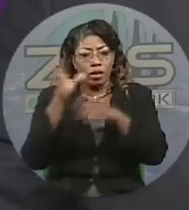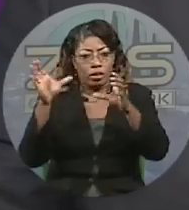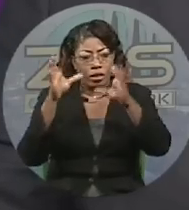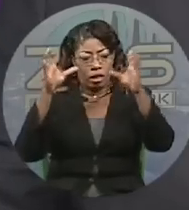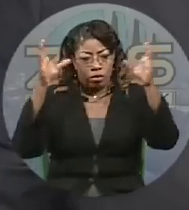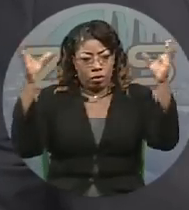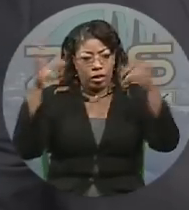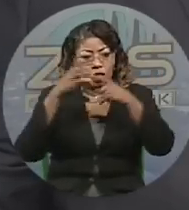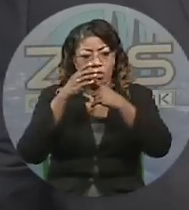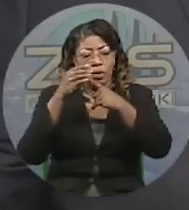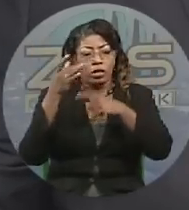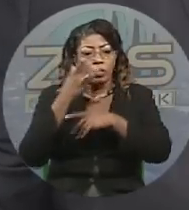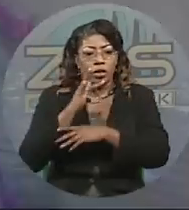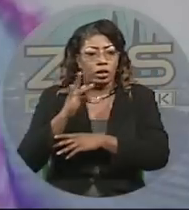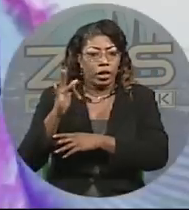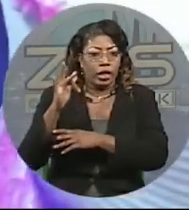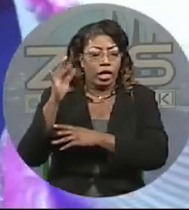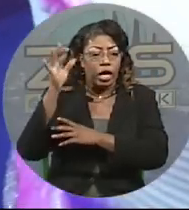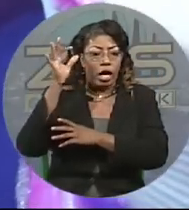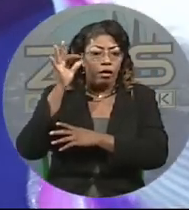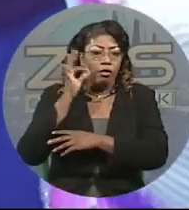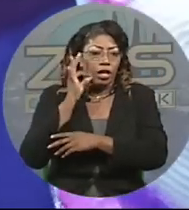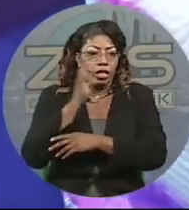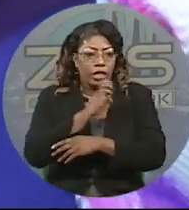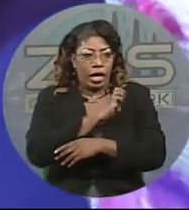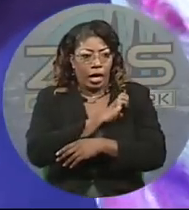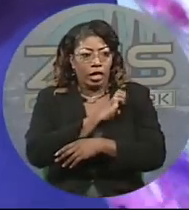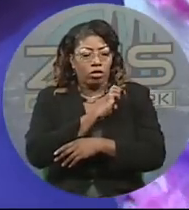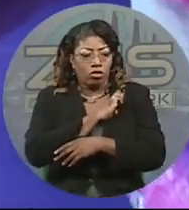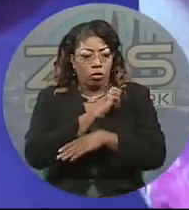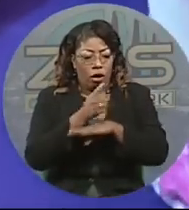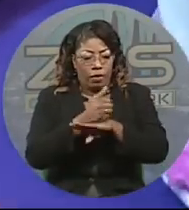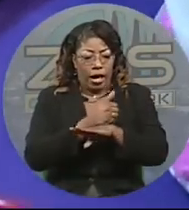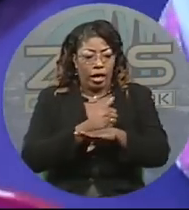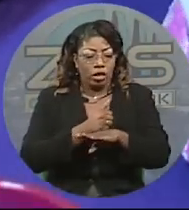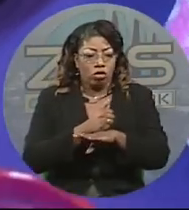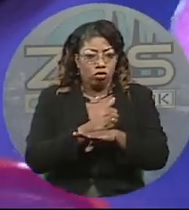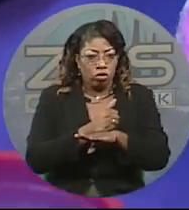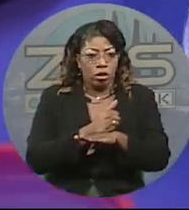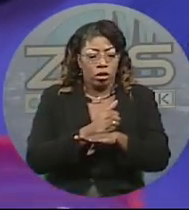celebrating a very special birthday. Miss Frances Edgecombe, formerly of Sanyard Creek Andrus, turned